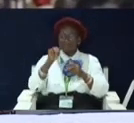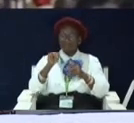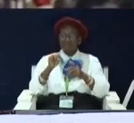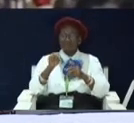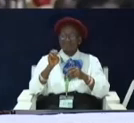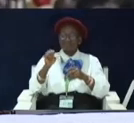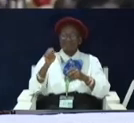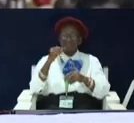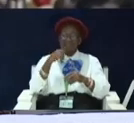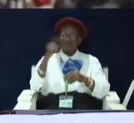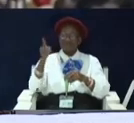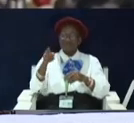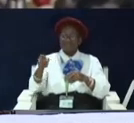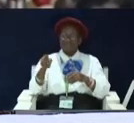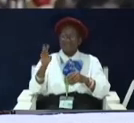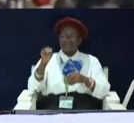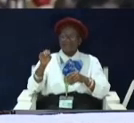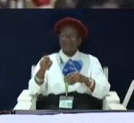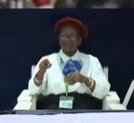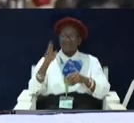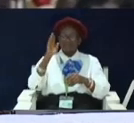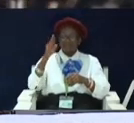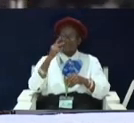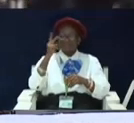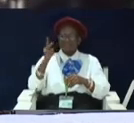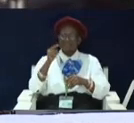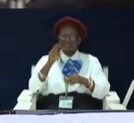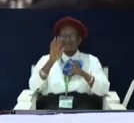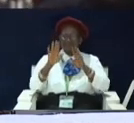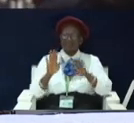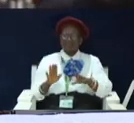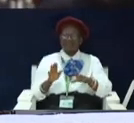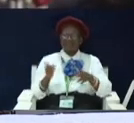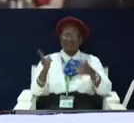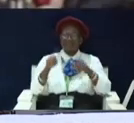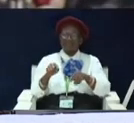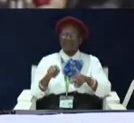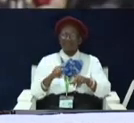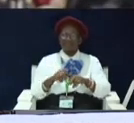miracle happen, only you won't partake of it." Wait, why for Julio?